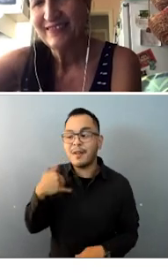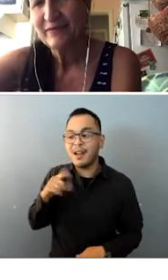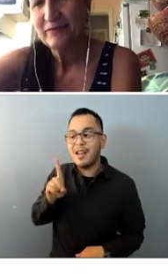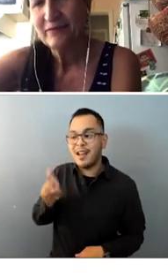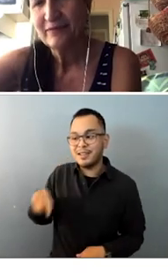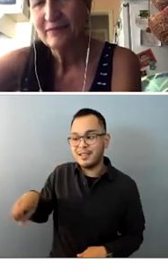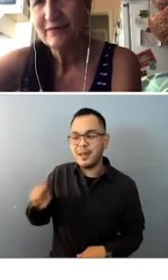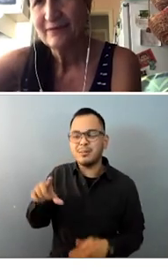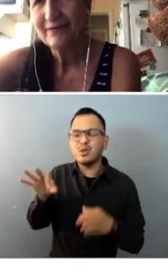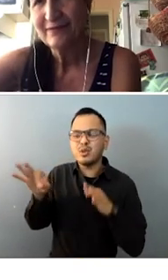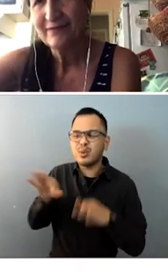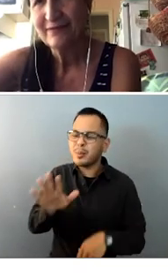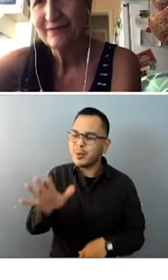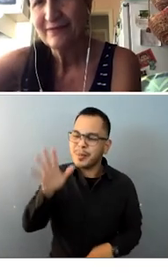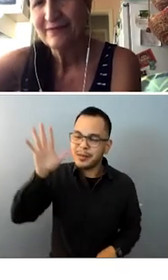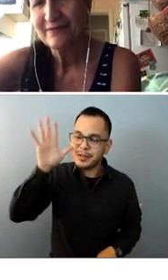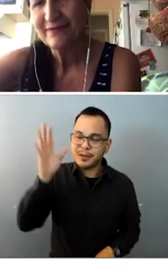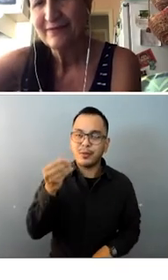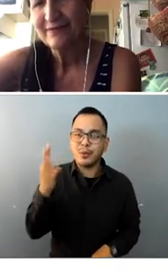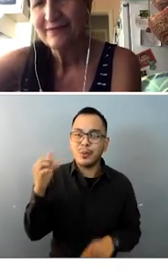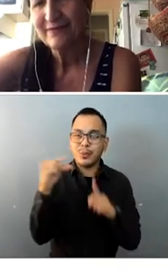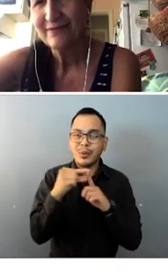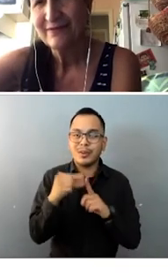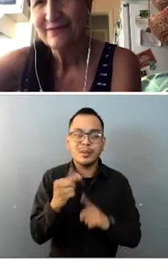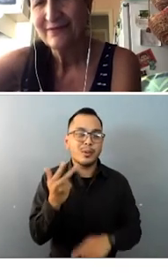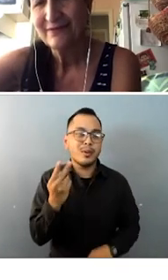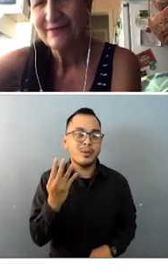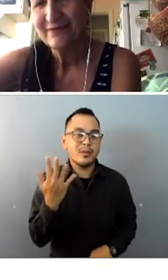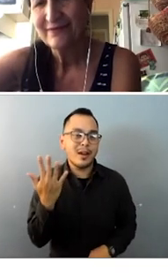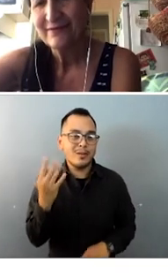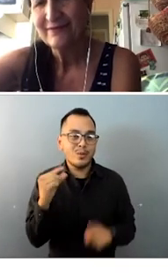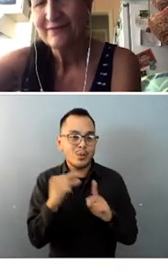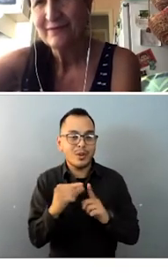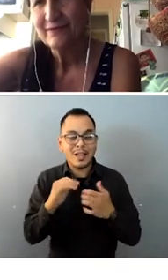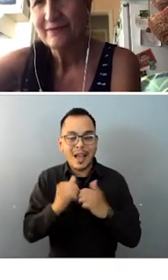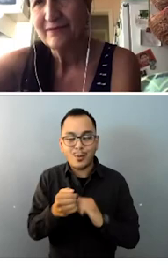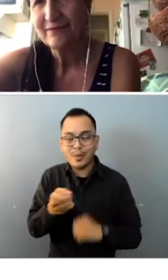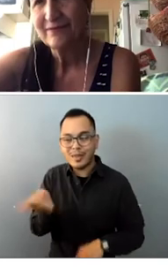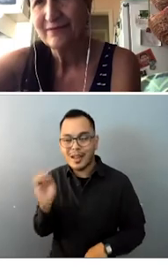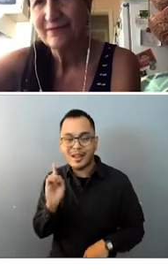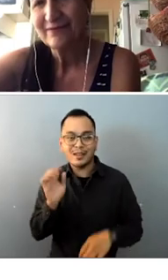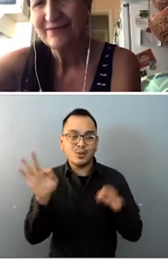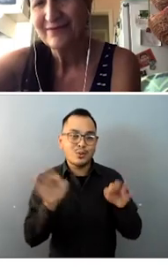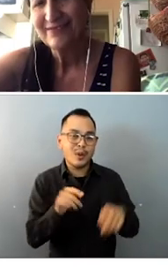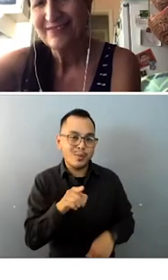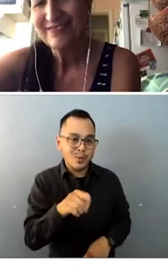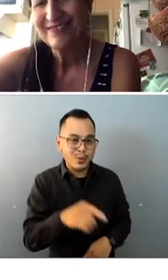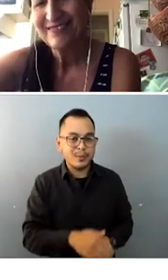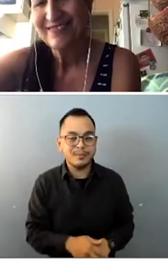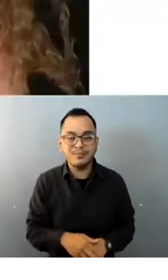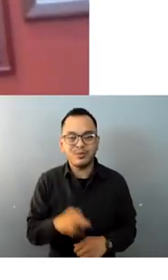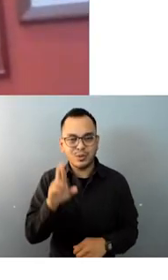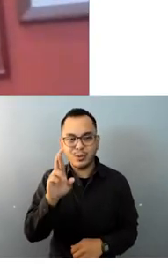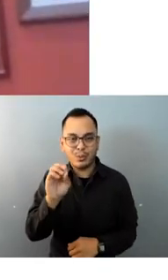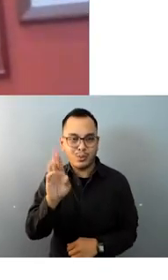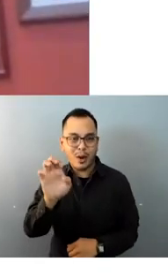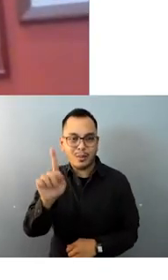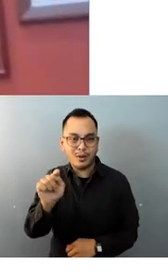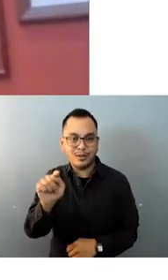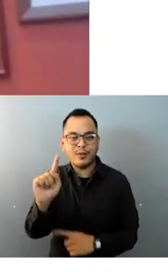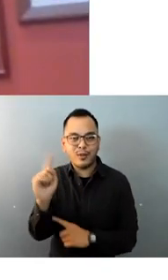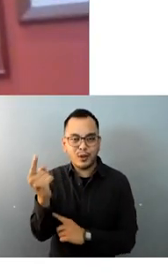asked them to describe you in just a few words, 3, 4, 5, how would they describe you? Robert, I'm going to start with you.